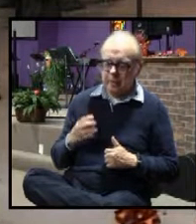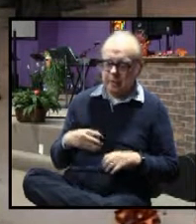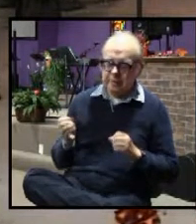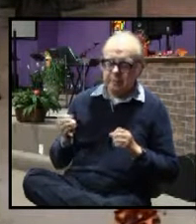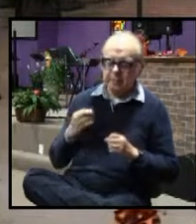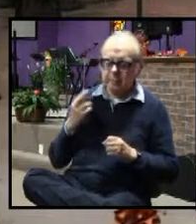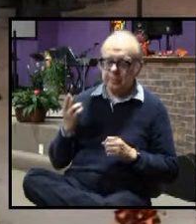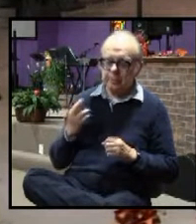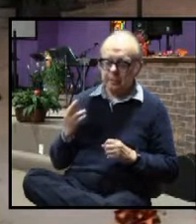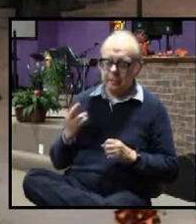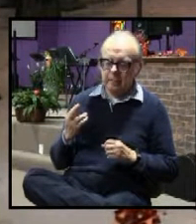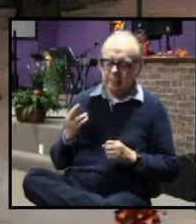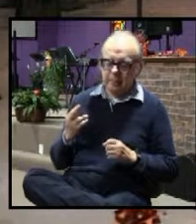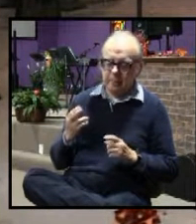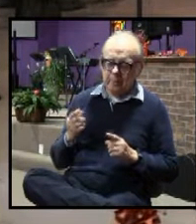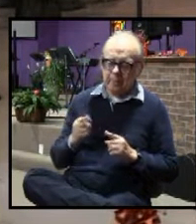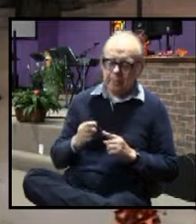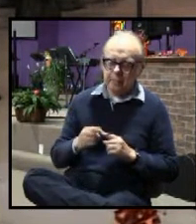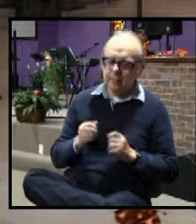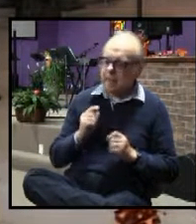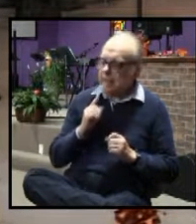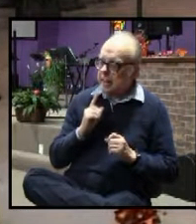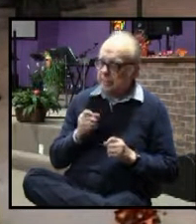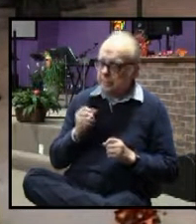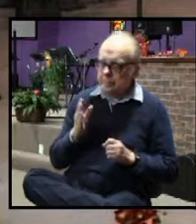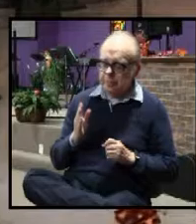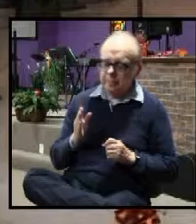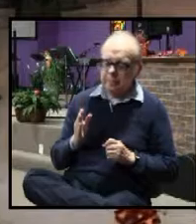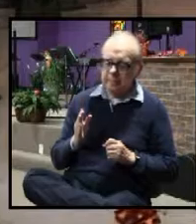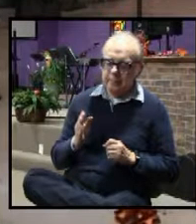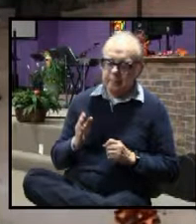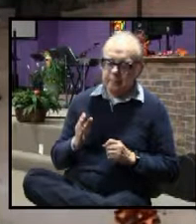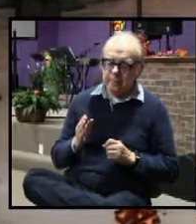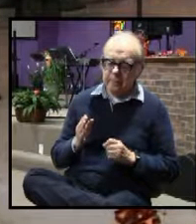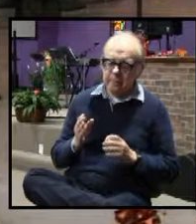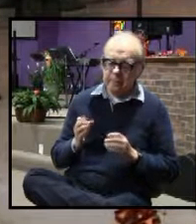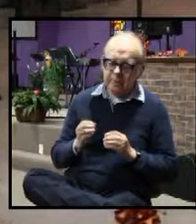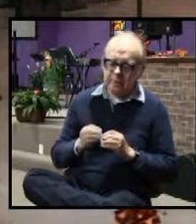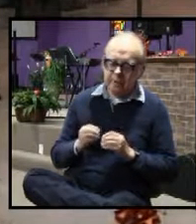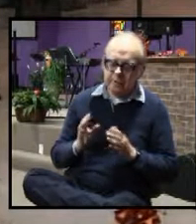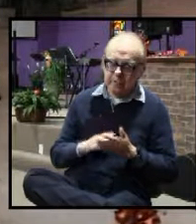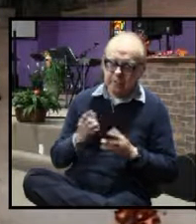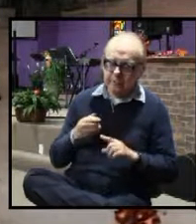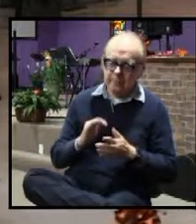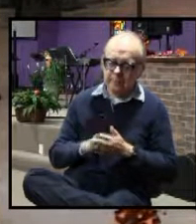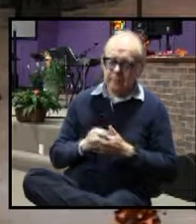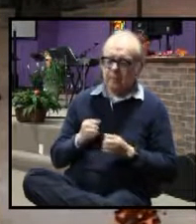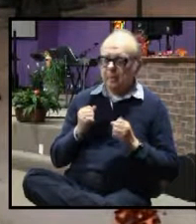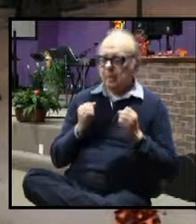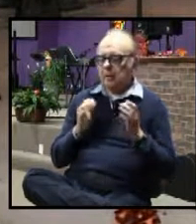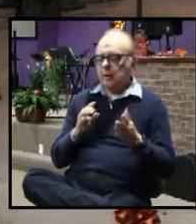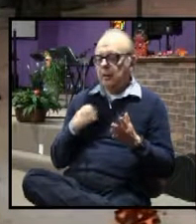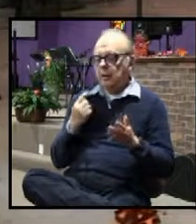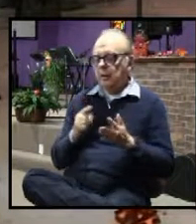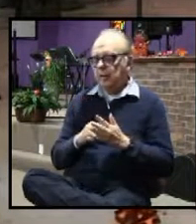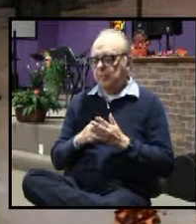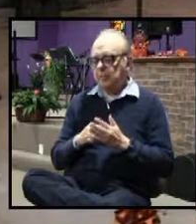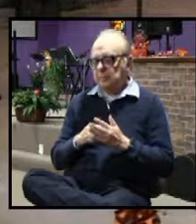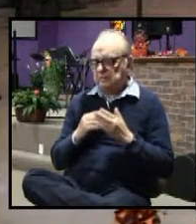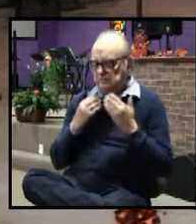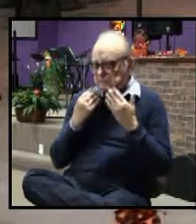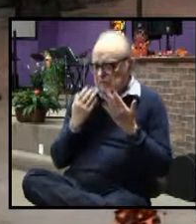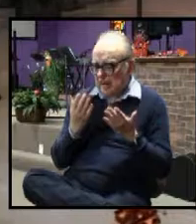may we take those purposes to point them to you, that you get glory out of it. Father, for the things that we